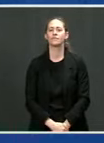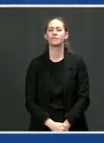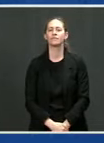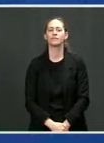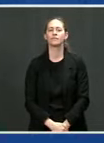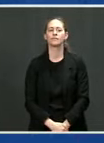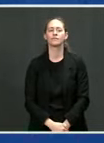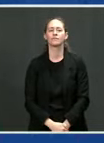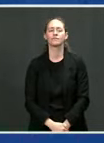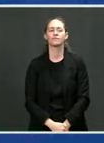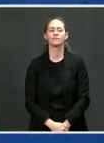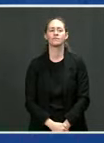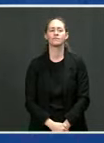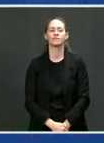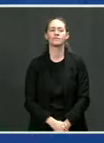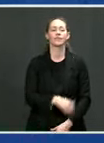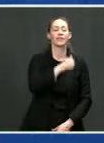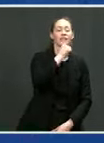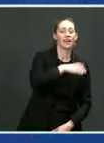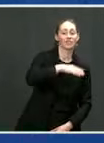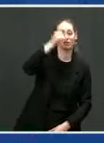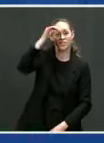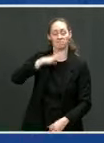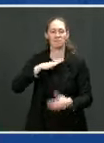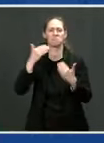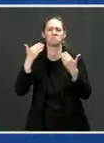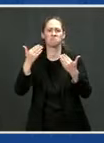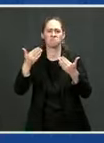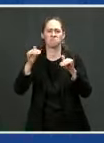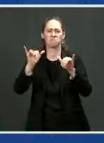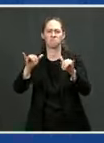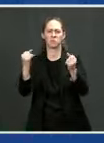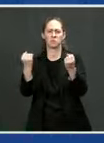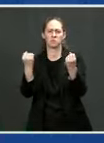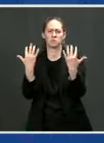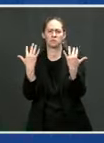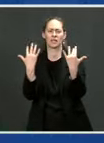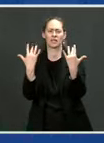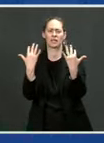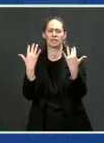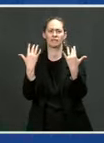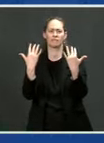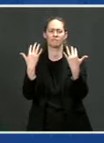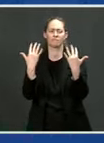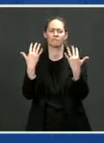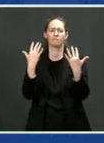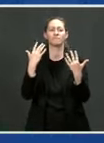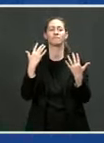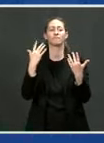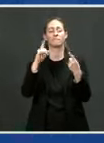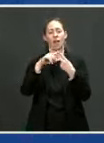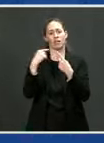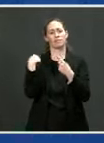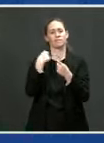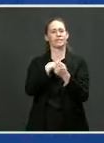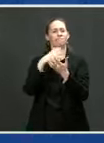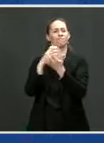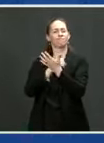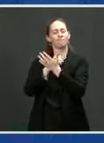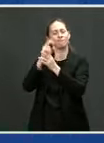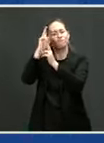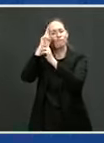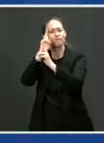Ladies and gentlemen, please remain at your seats until escorted to pay your respects by the Sergeants at Arms staff.